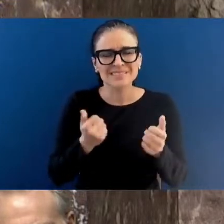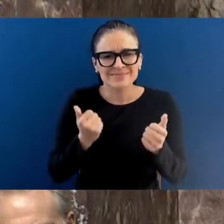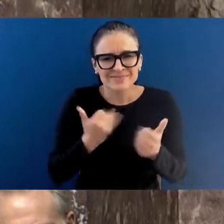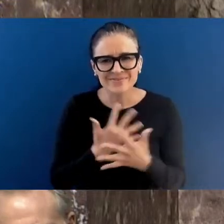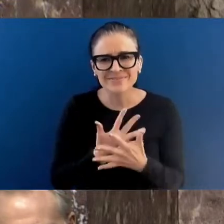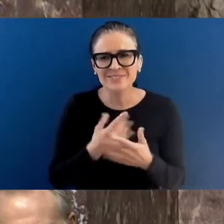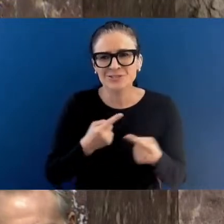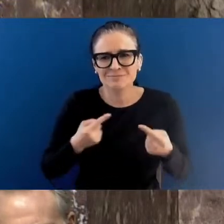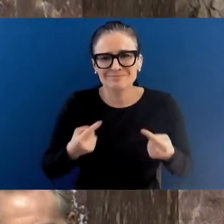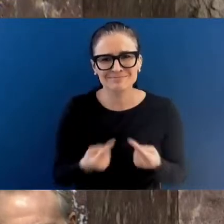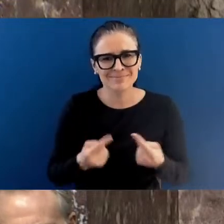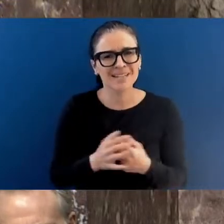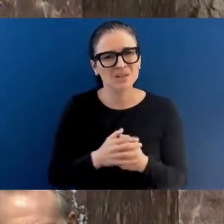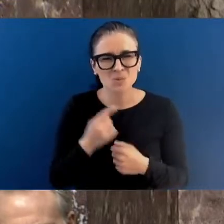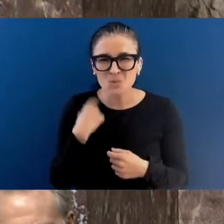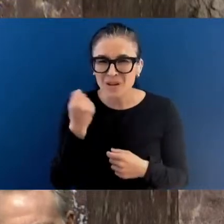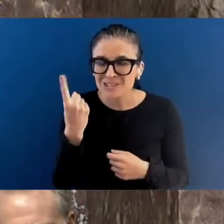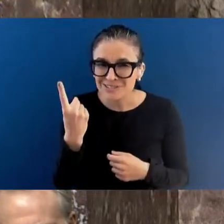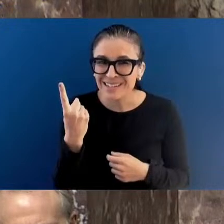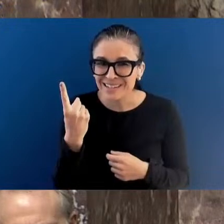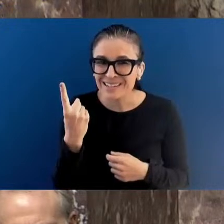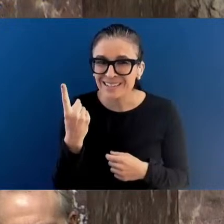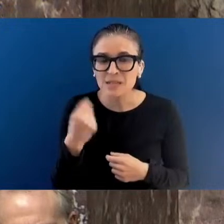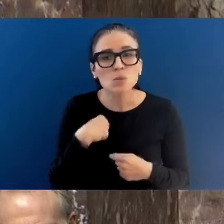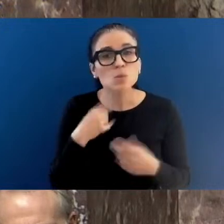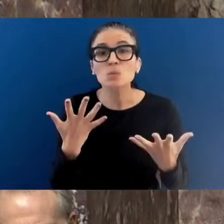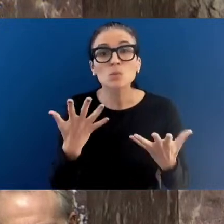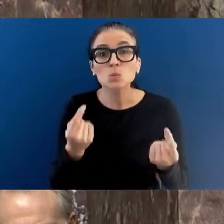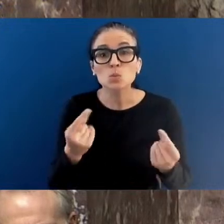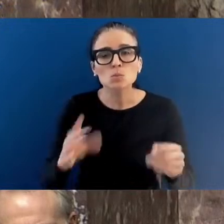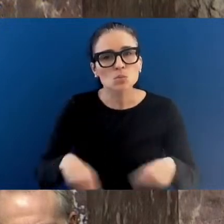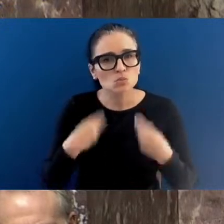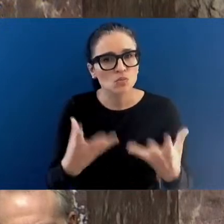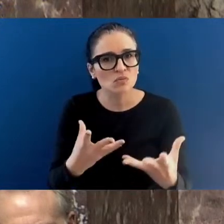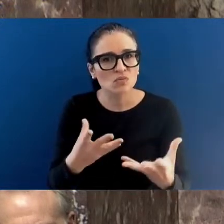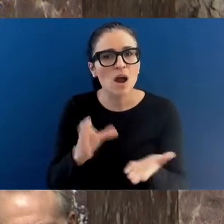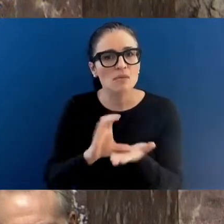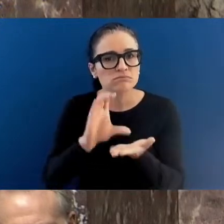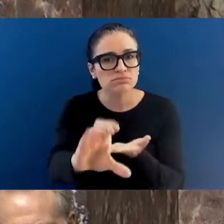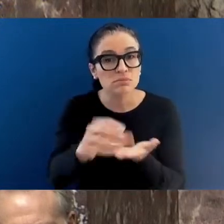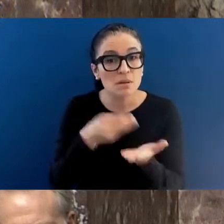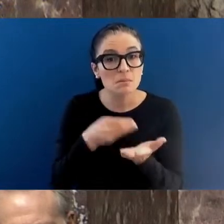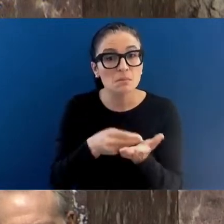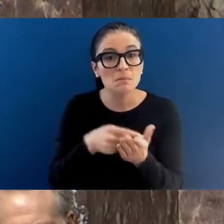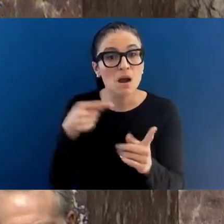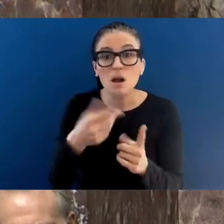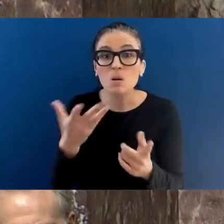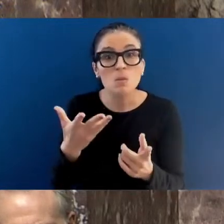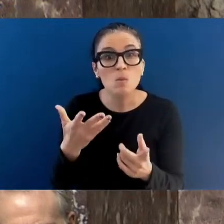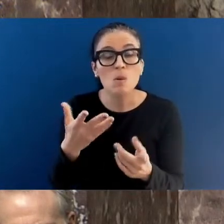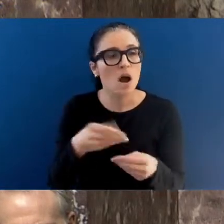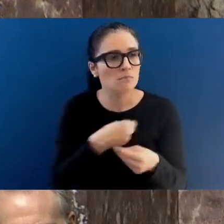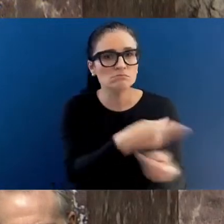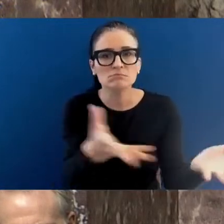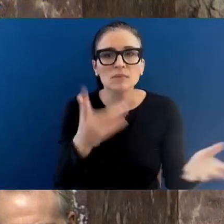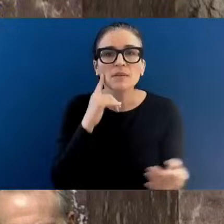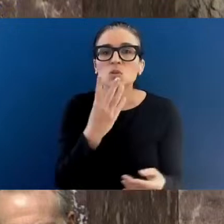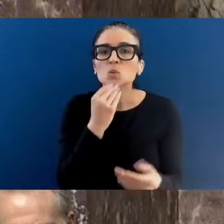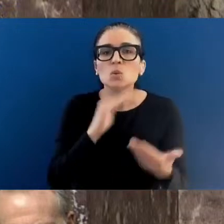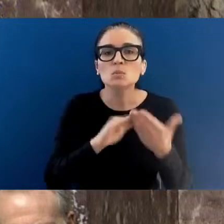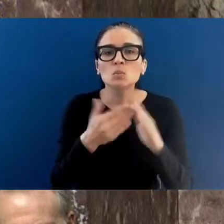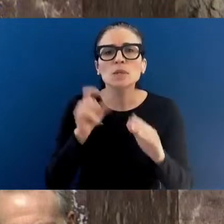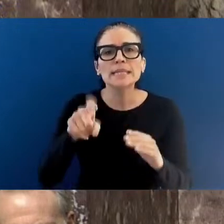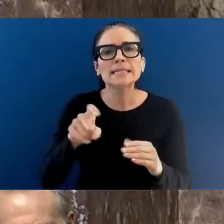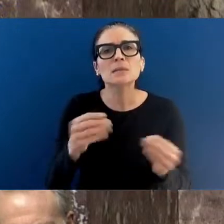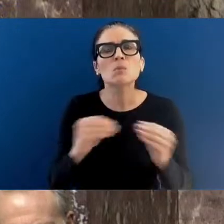funding for especially Jewish communities that want extra safety measures in place for their own communities.